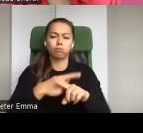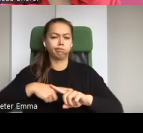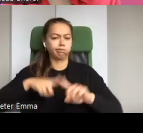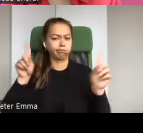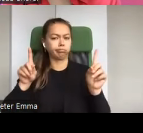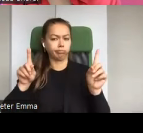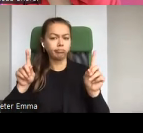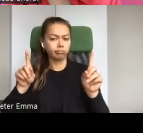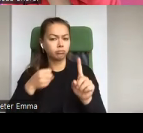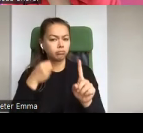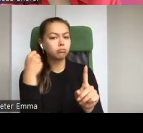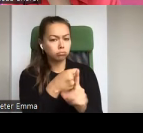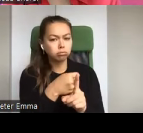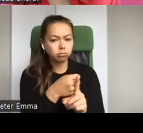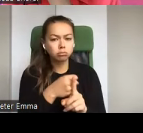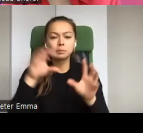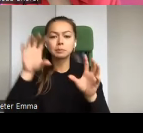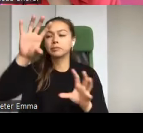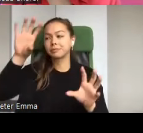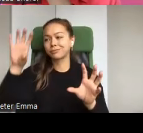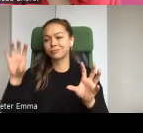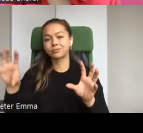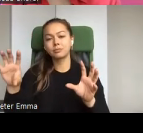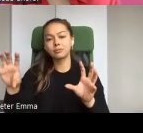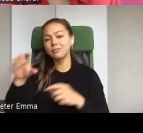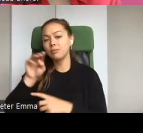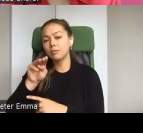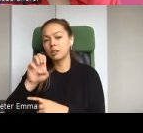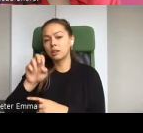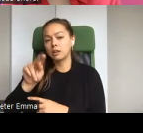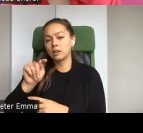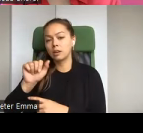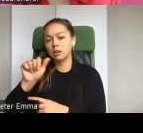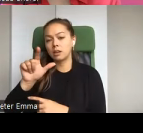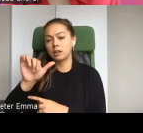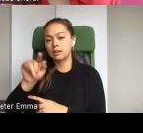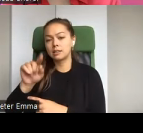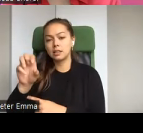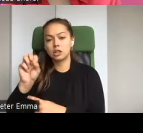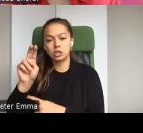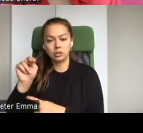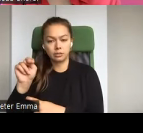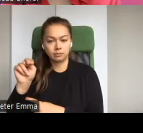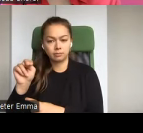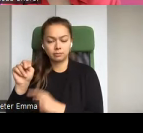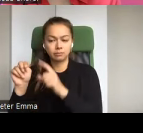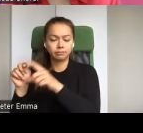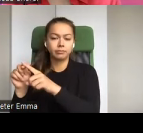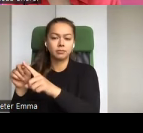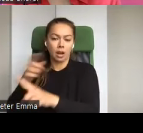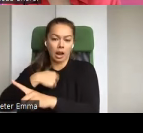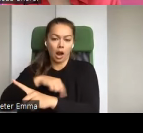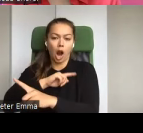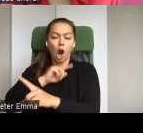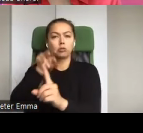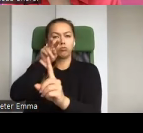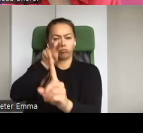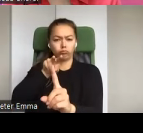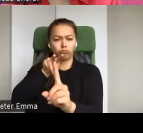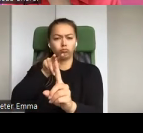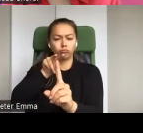capacity to really be able to be in our own perception, but understand someone else's perception,